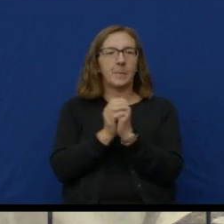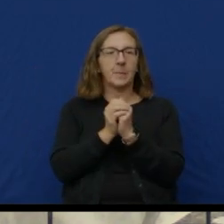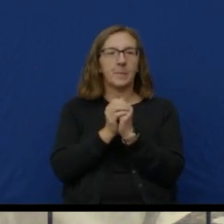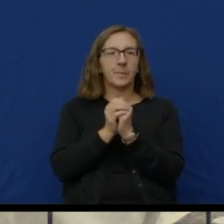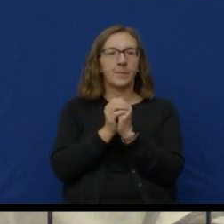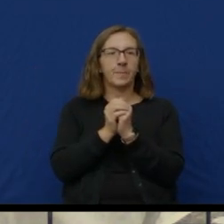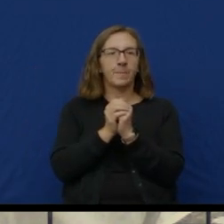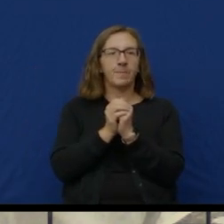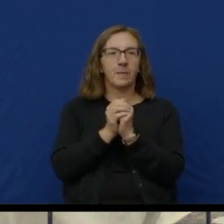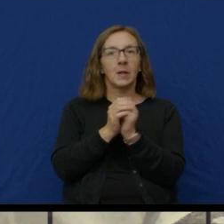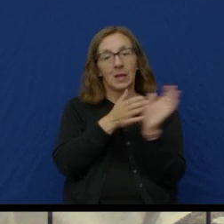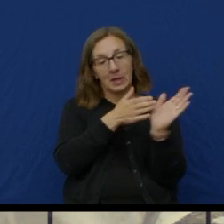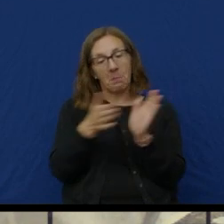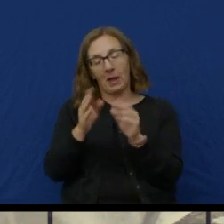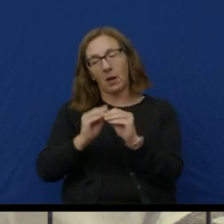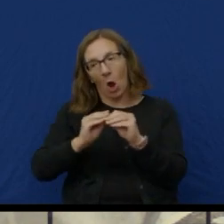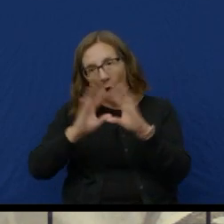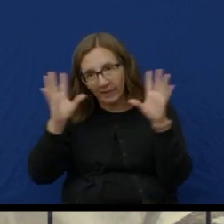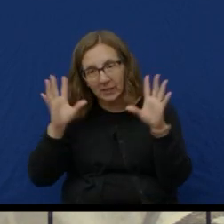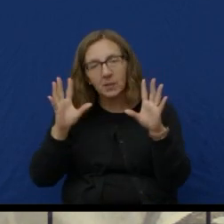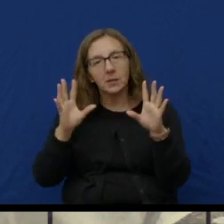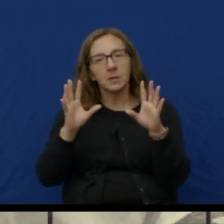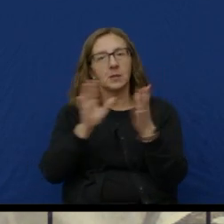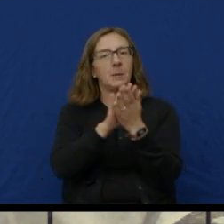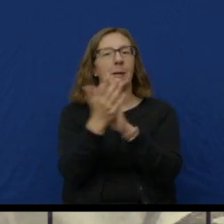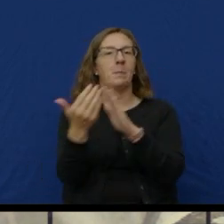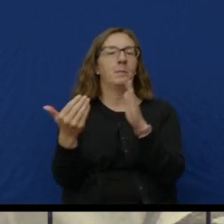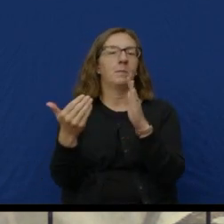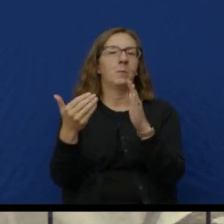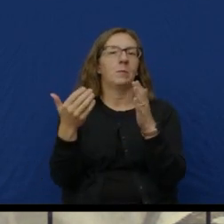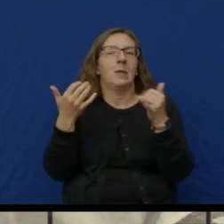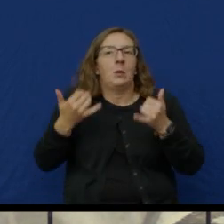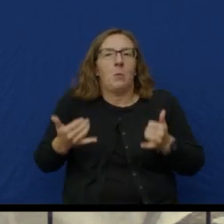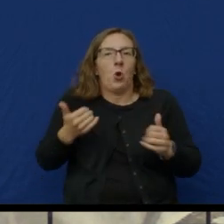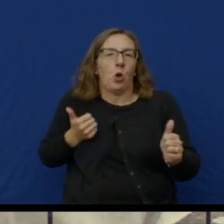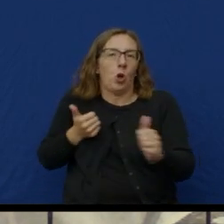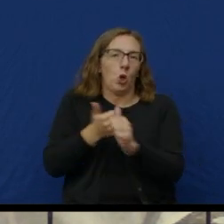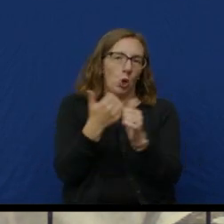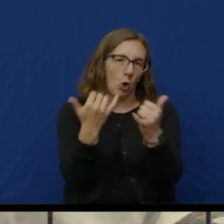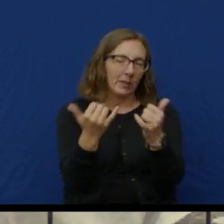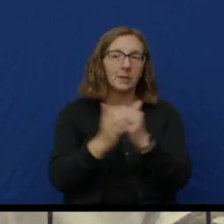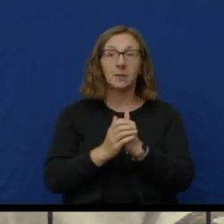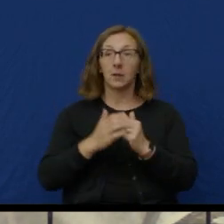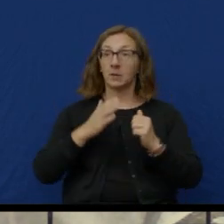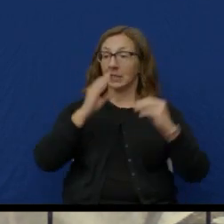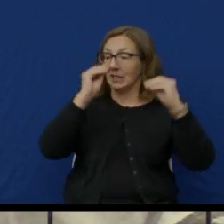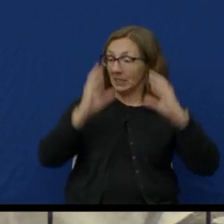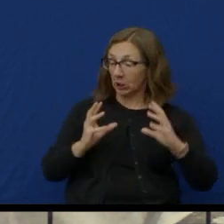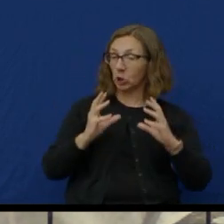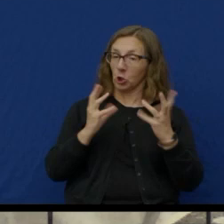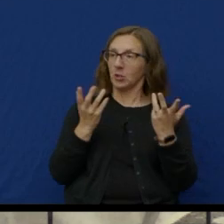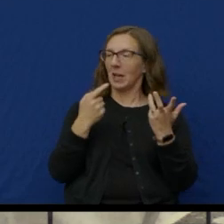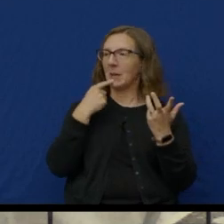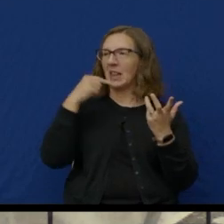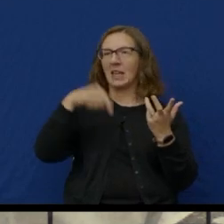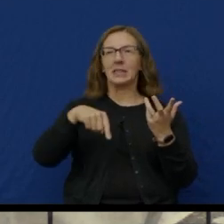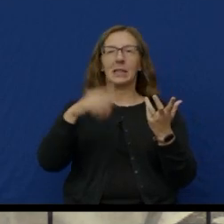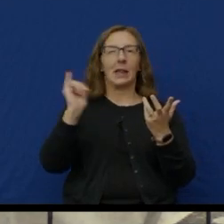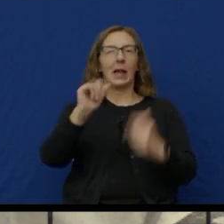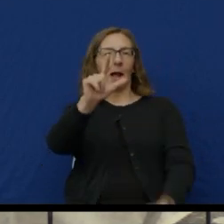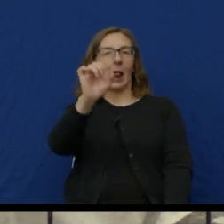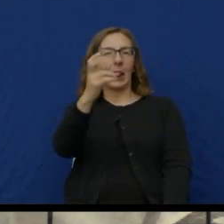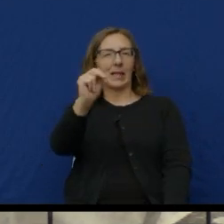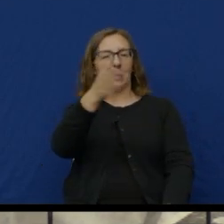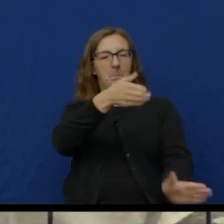And the plan obviously has been modernized. And this reminds me of, from a teacher perspective, lesson plans. So this is our 6th